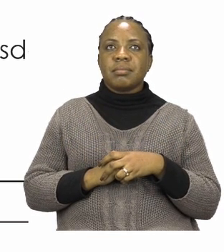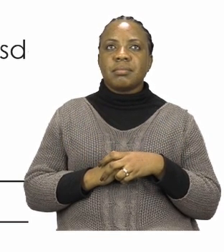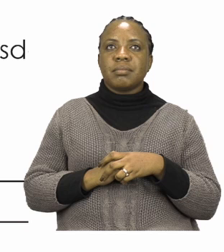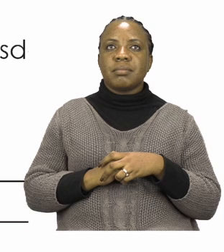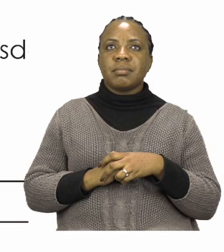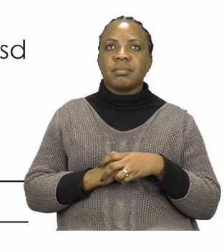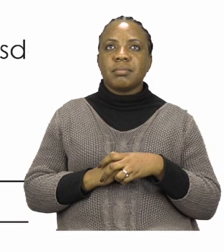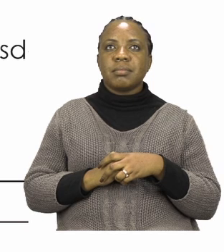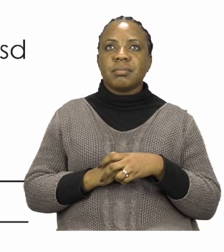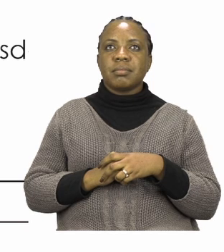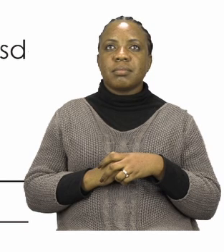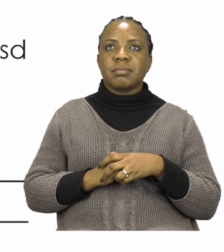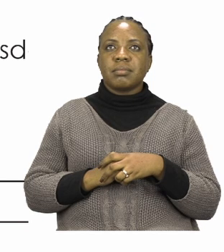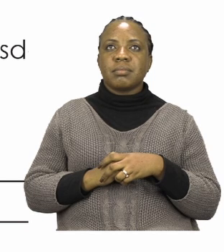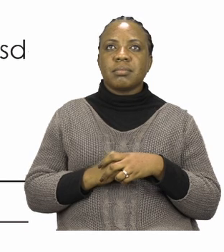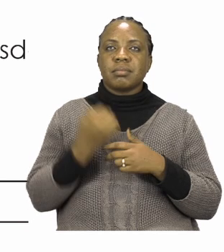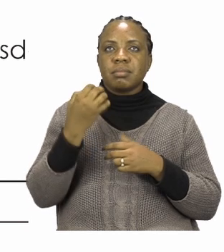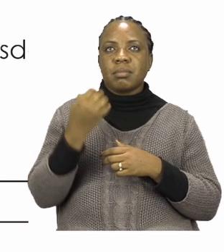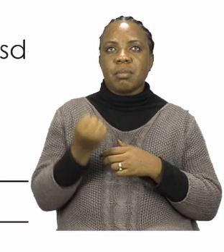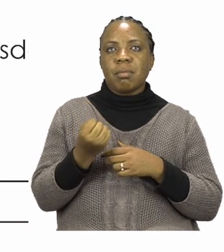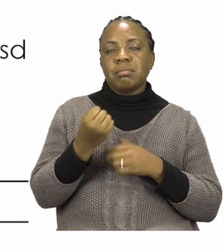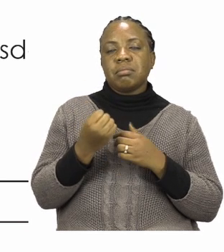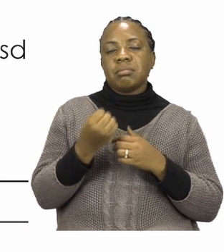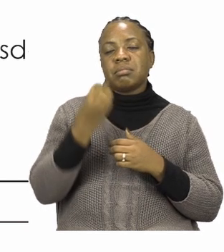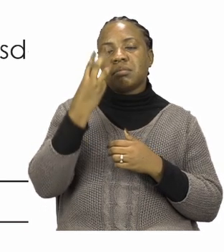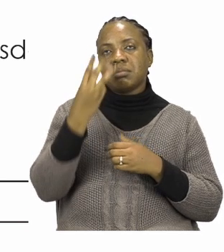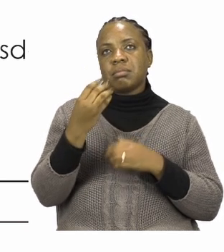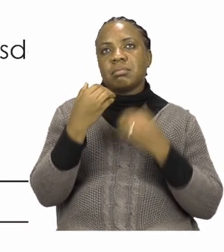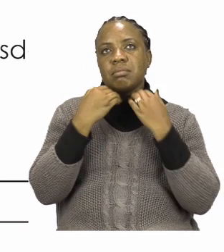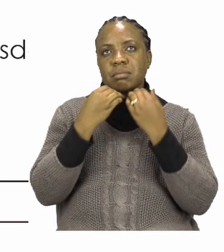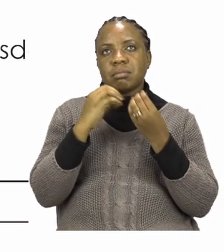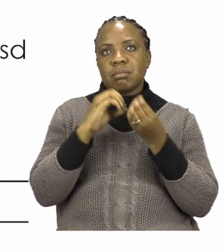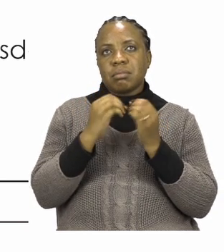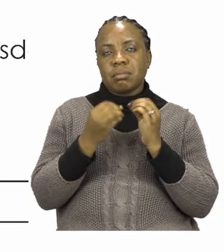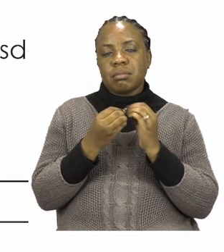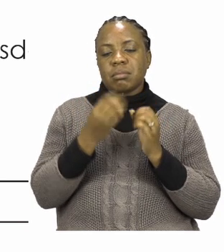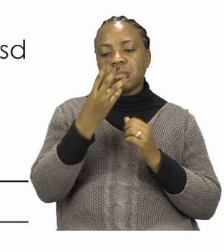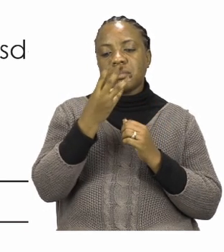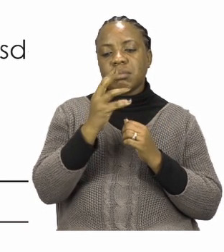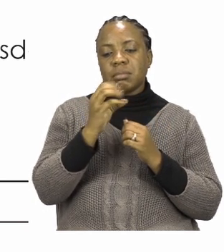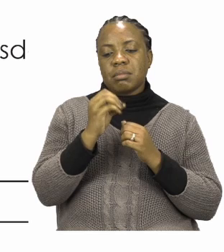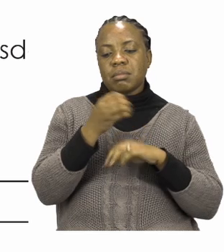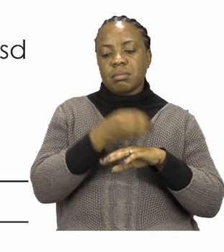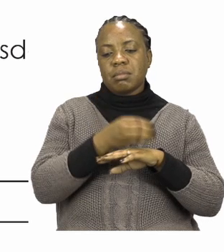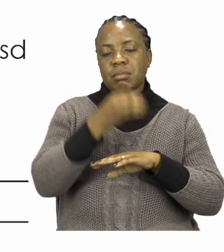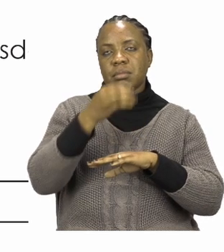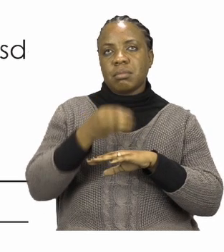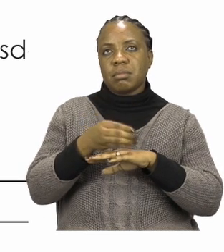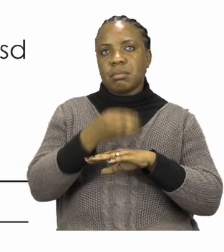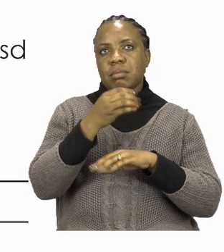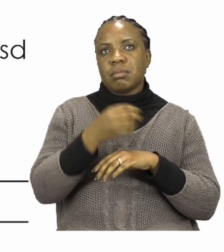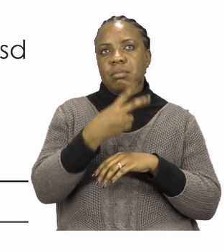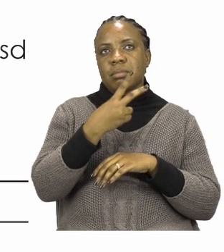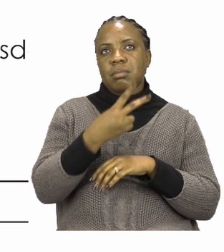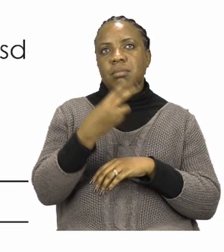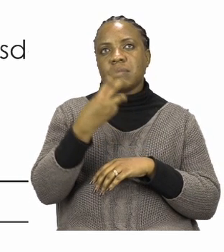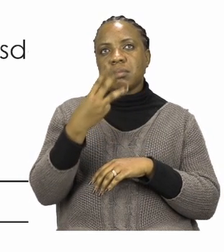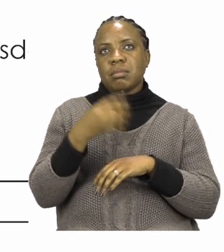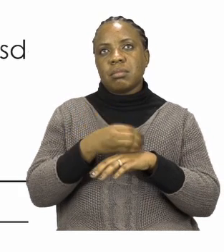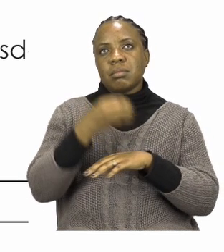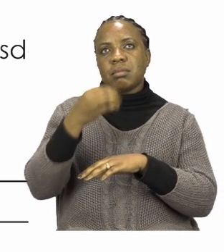Now, it seems like we've got 3 important numbers. We have 60 bottles, 23 bottles,